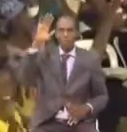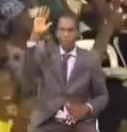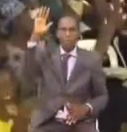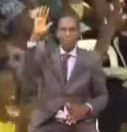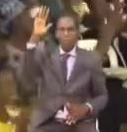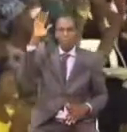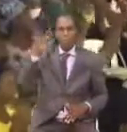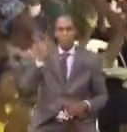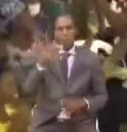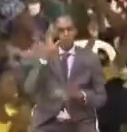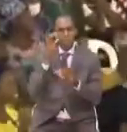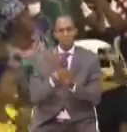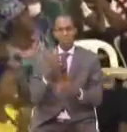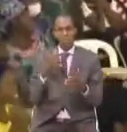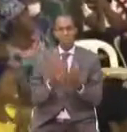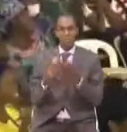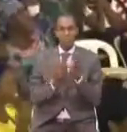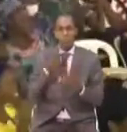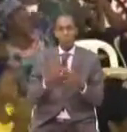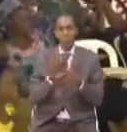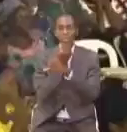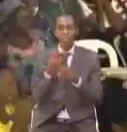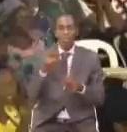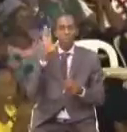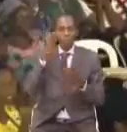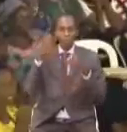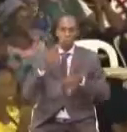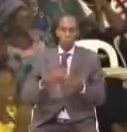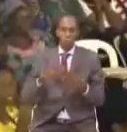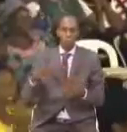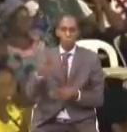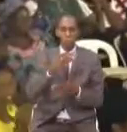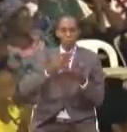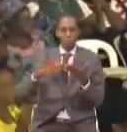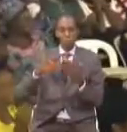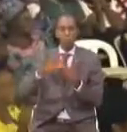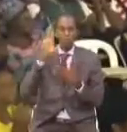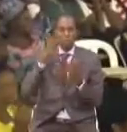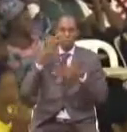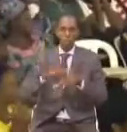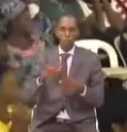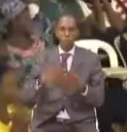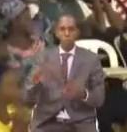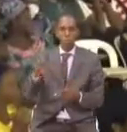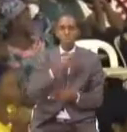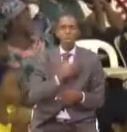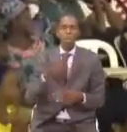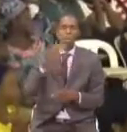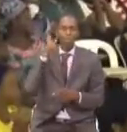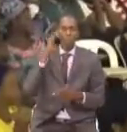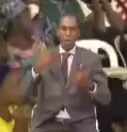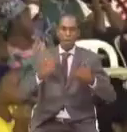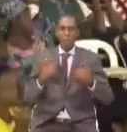you. Salvation will come to you. Forgiveness will come to you. And they will have mercy